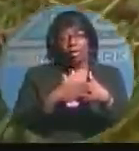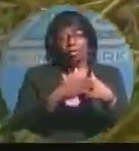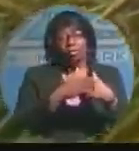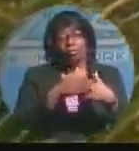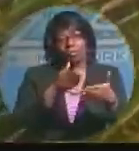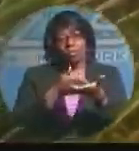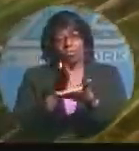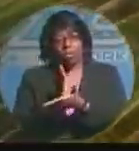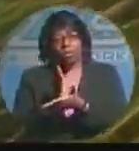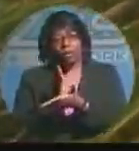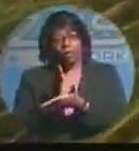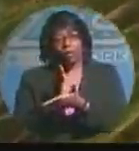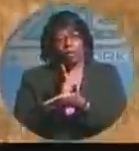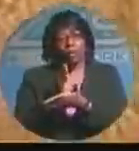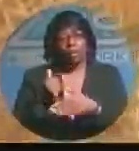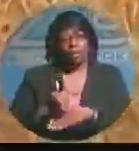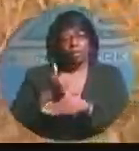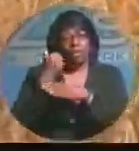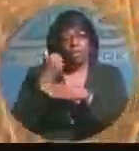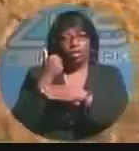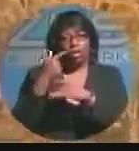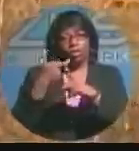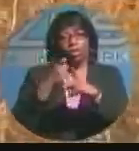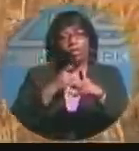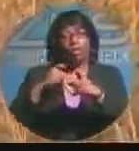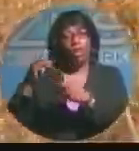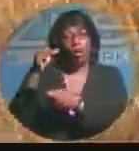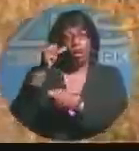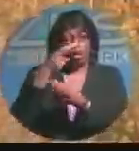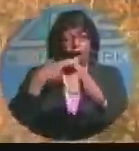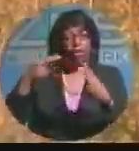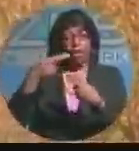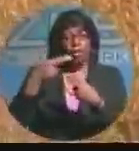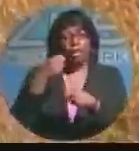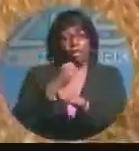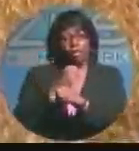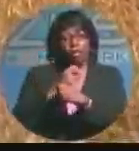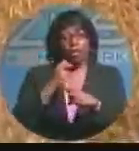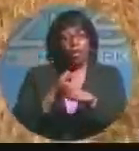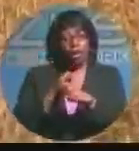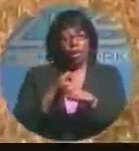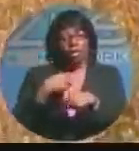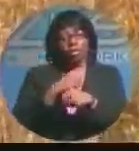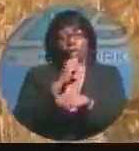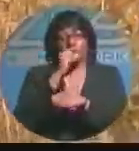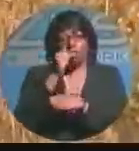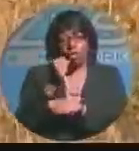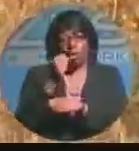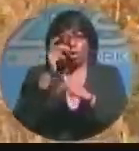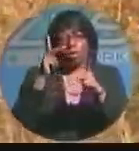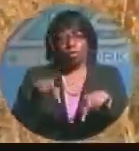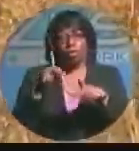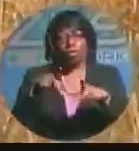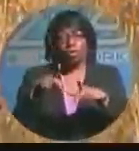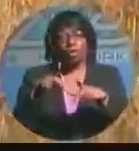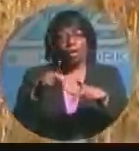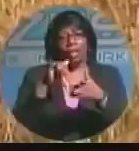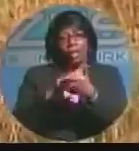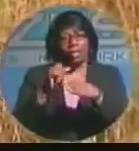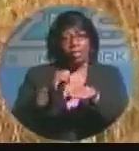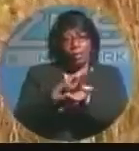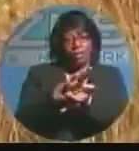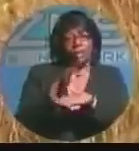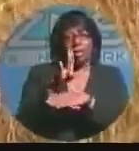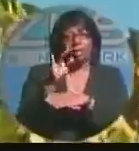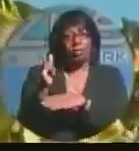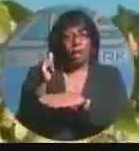repaired. But officials of the Hurricane Advisory Committee say they will work swiftly to ensure that everyone directly affected by the storm not only